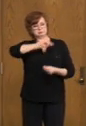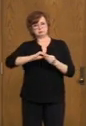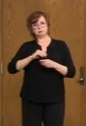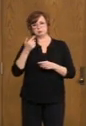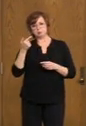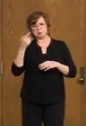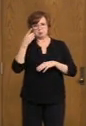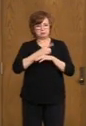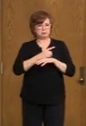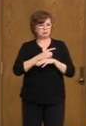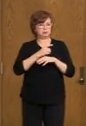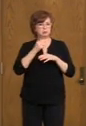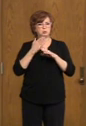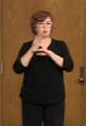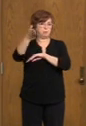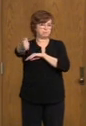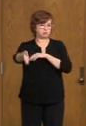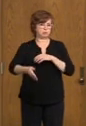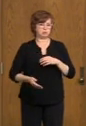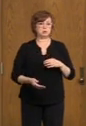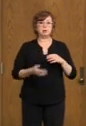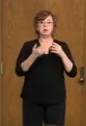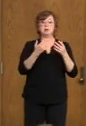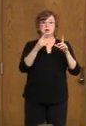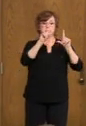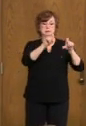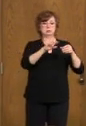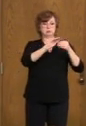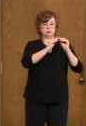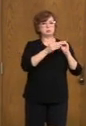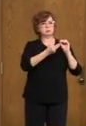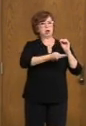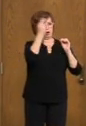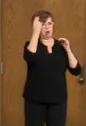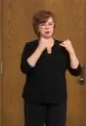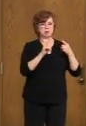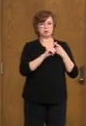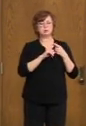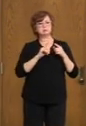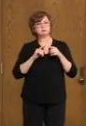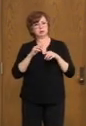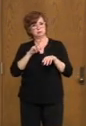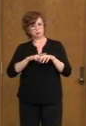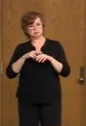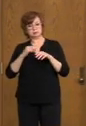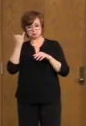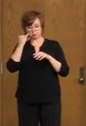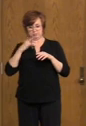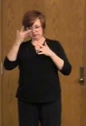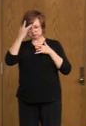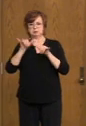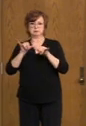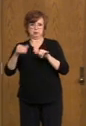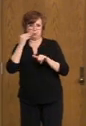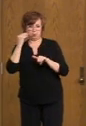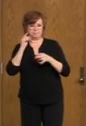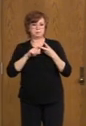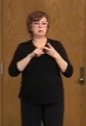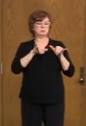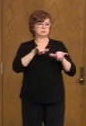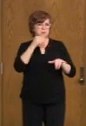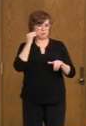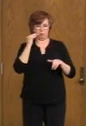high, because apart from staying home if you're sick, staying home as much as possible. Otherwise, also reducing social interactions.